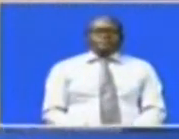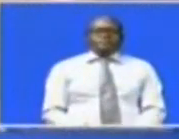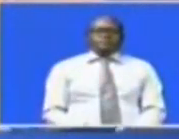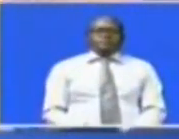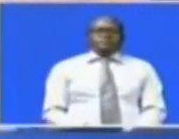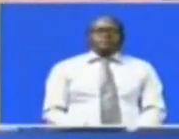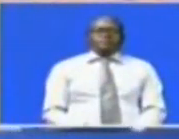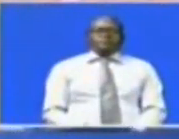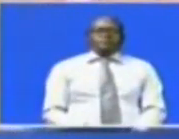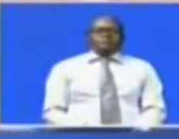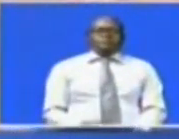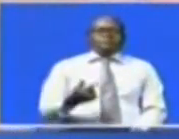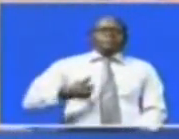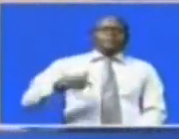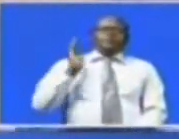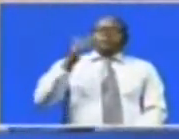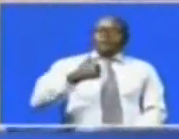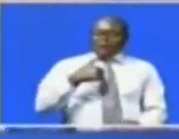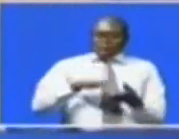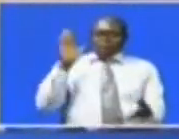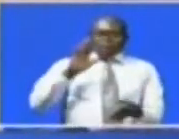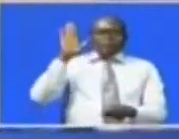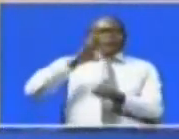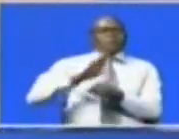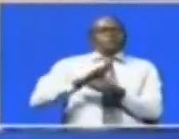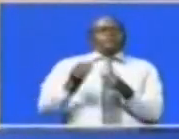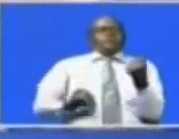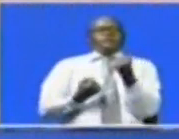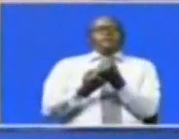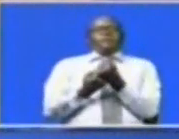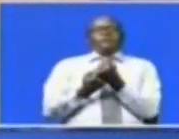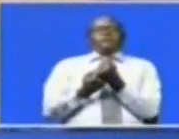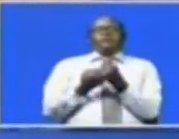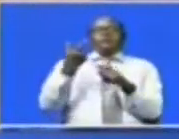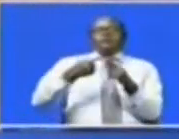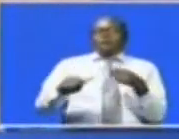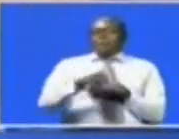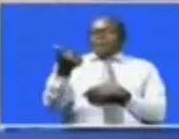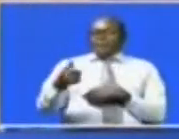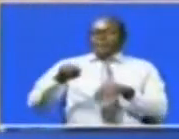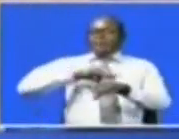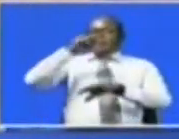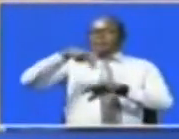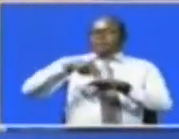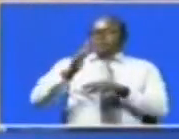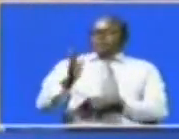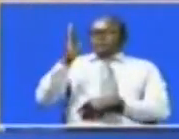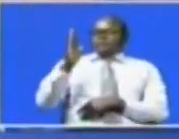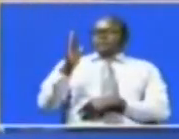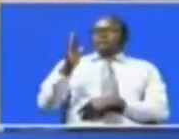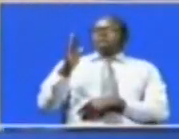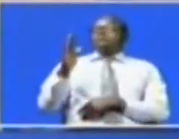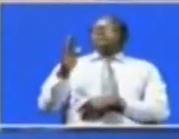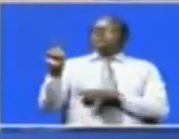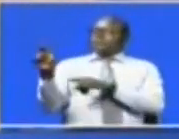We are going to have a lot of support from other national security organs in the